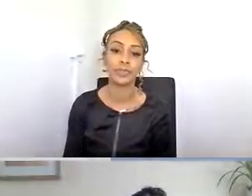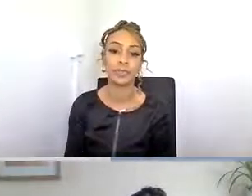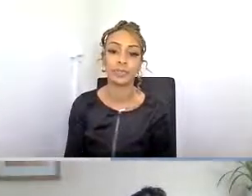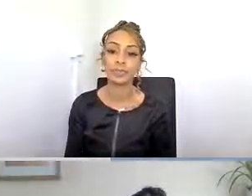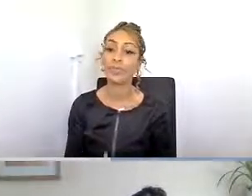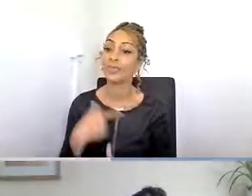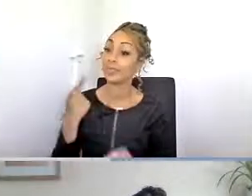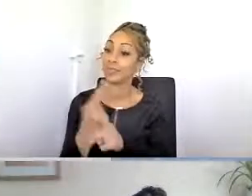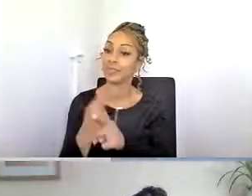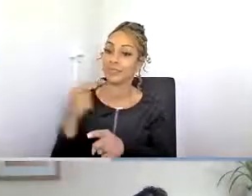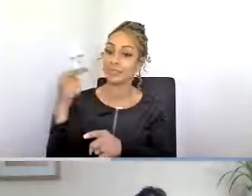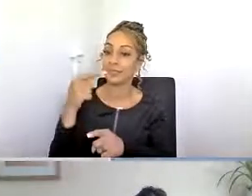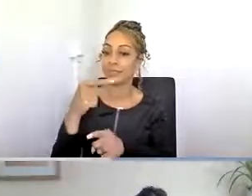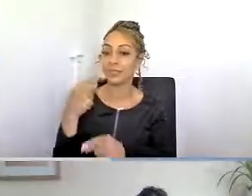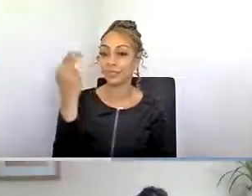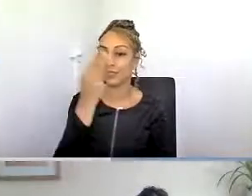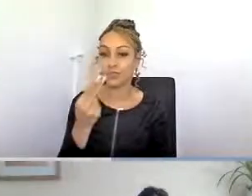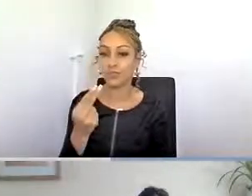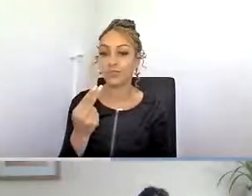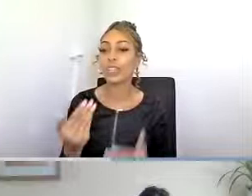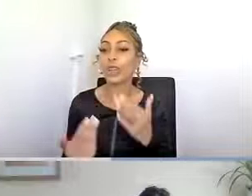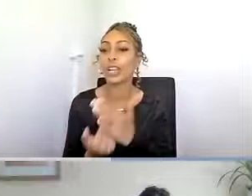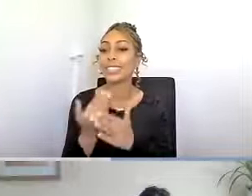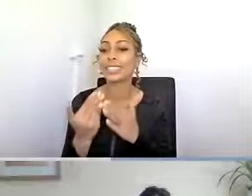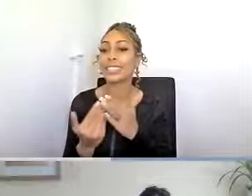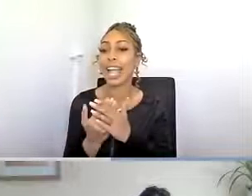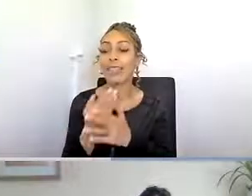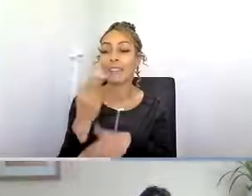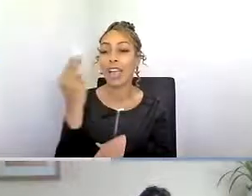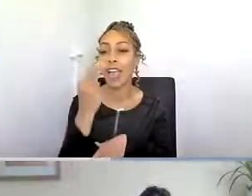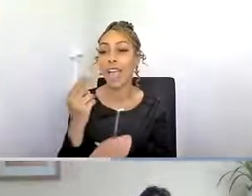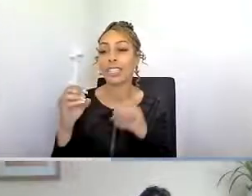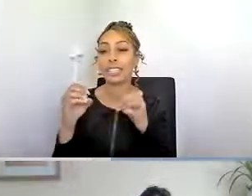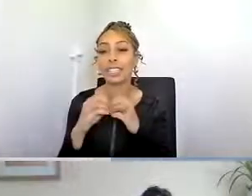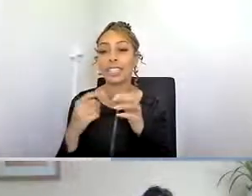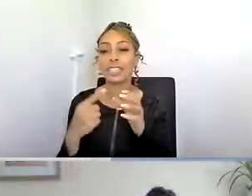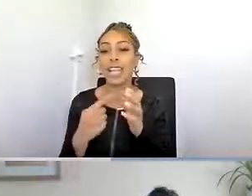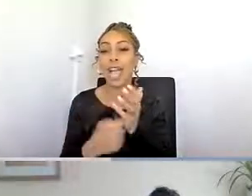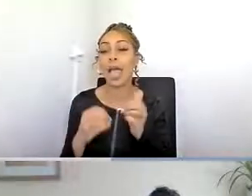which is drawn by contemporary artist Barbara Walker. As I said,